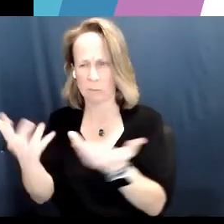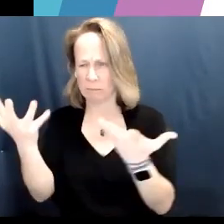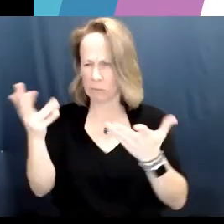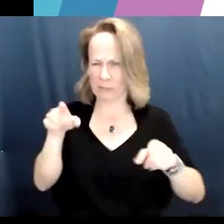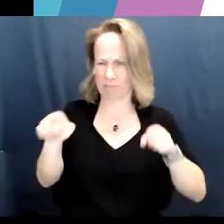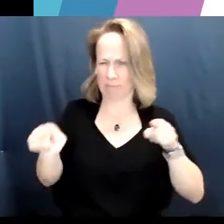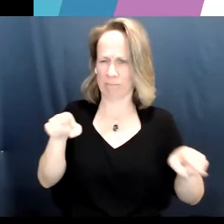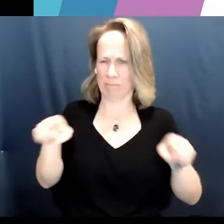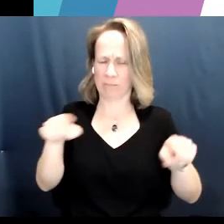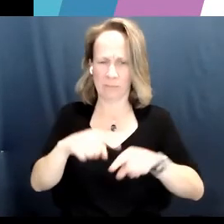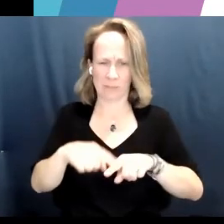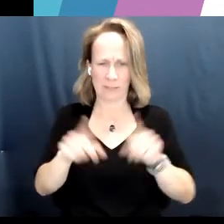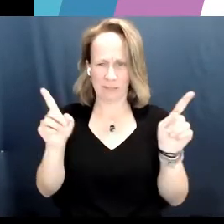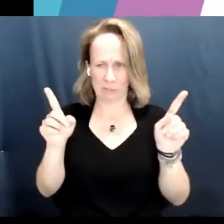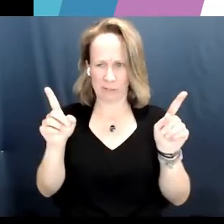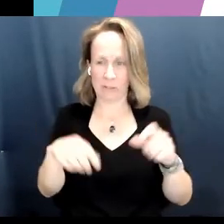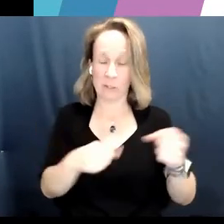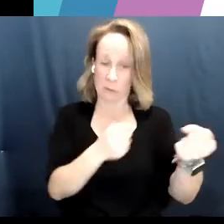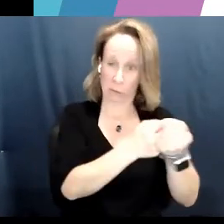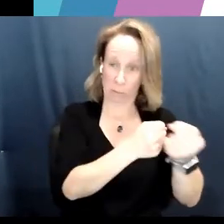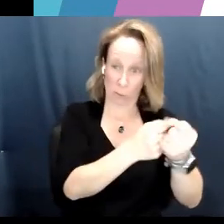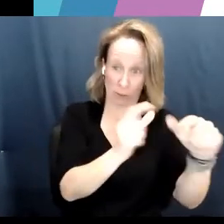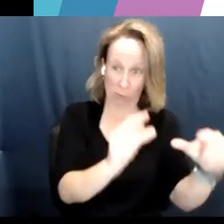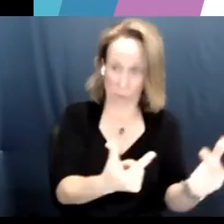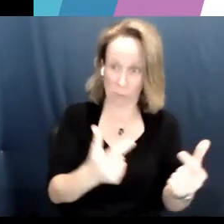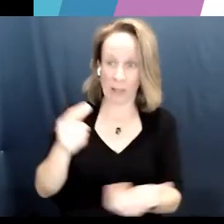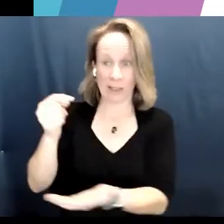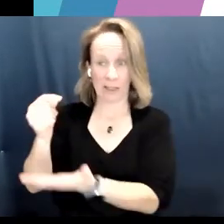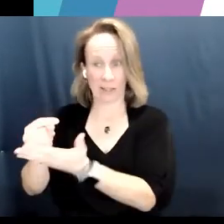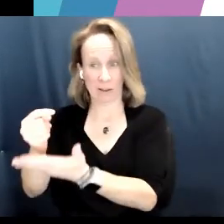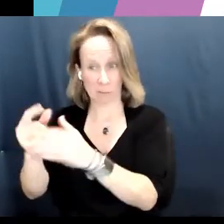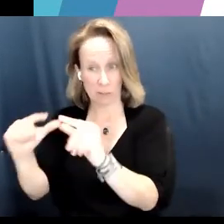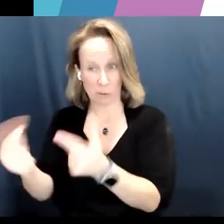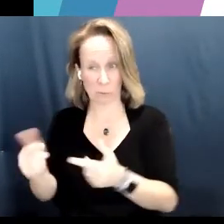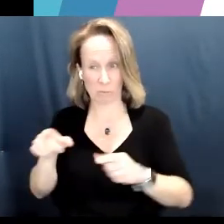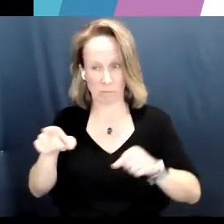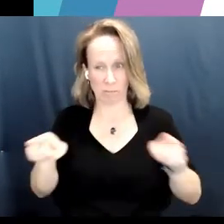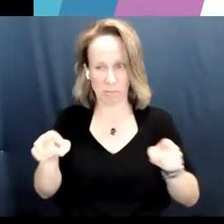differences between support groups and therapeutic groups?